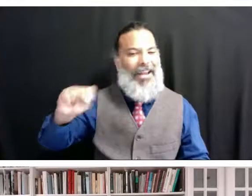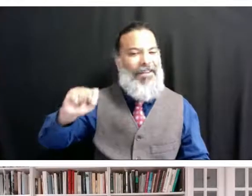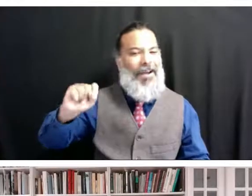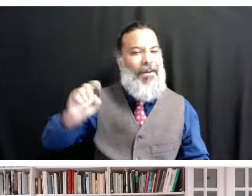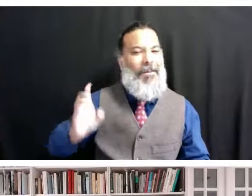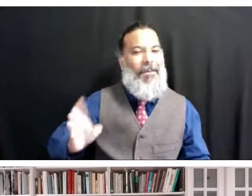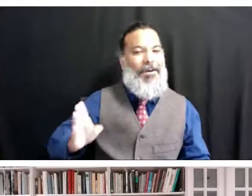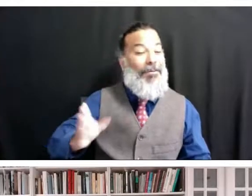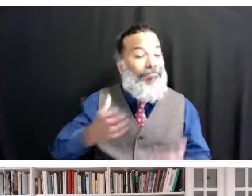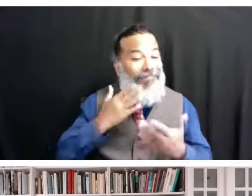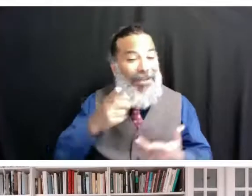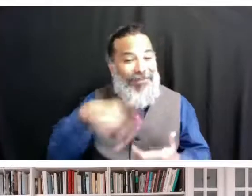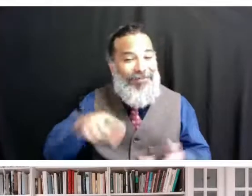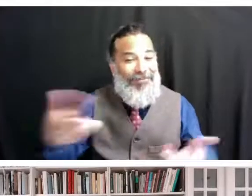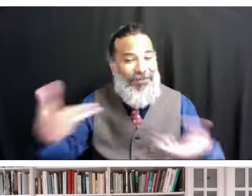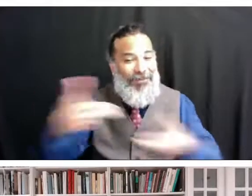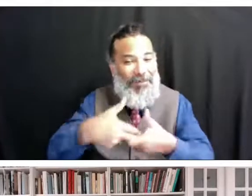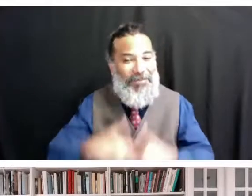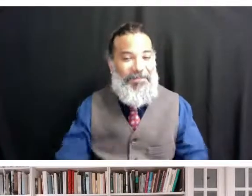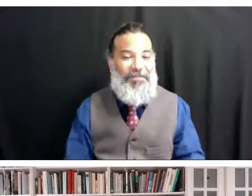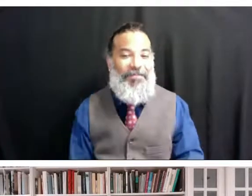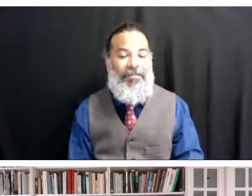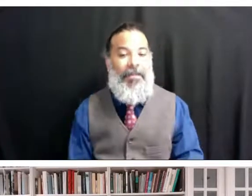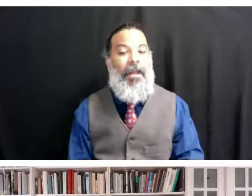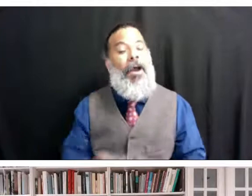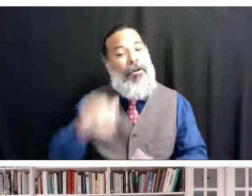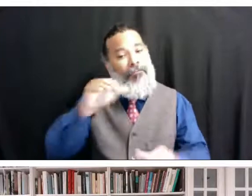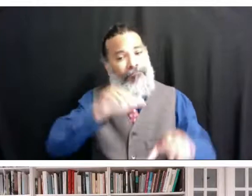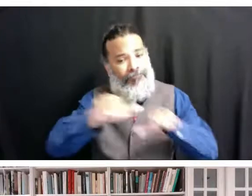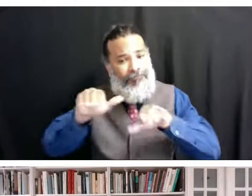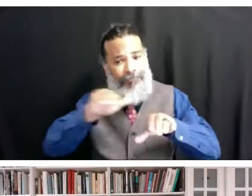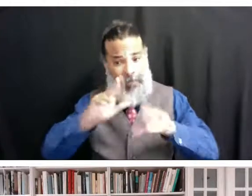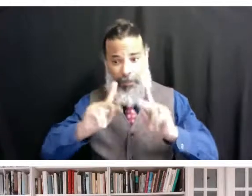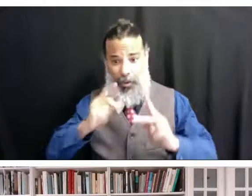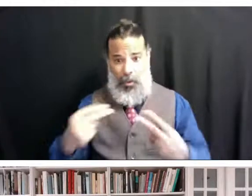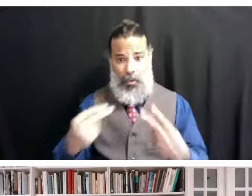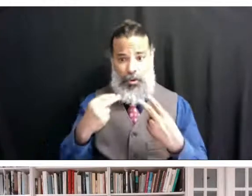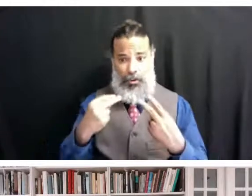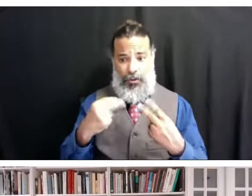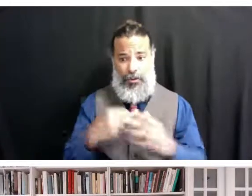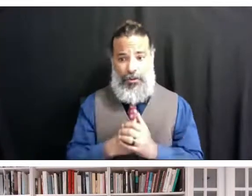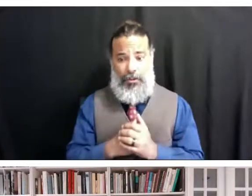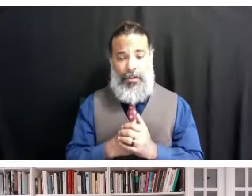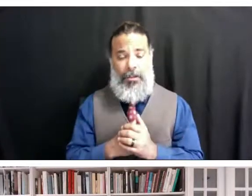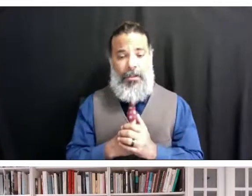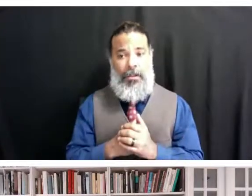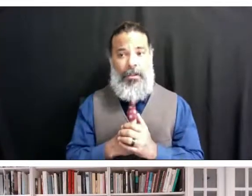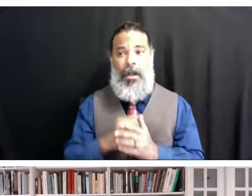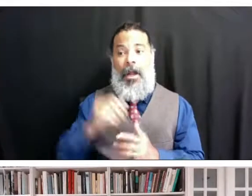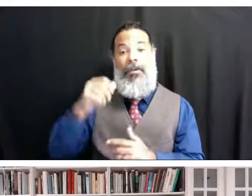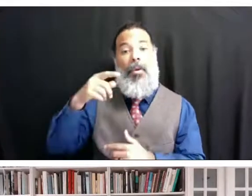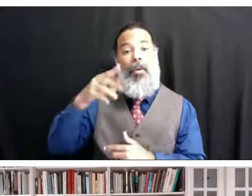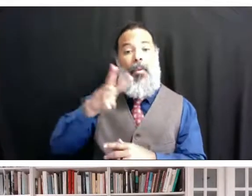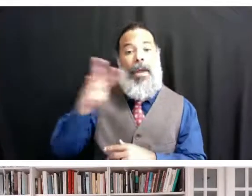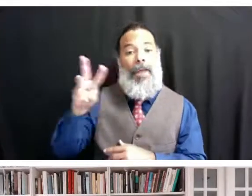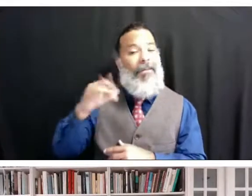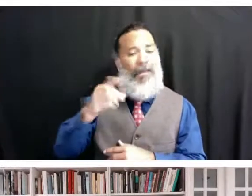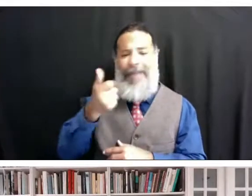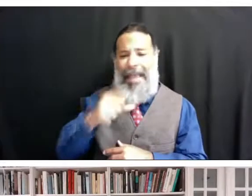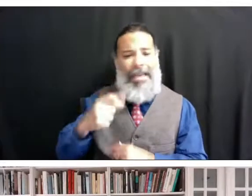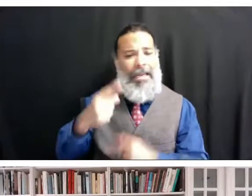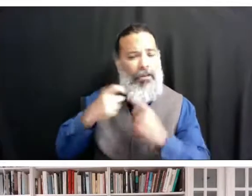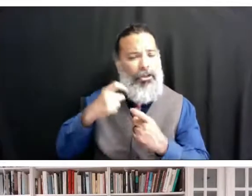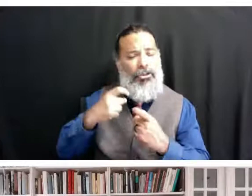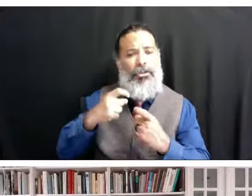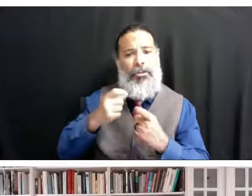Thank you all so much for joining us. As a reminder to our viewers watching us on the Peale's website, if you have any questions you would